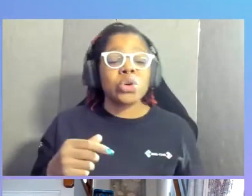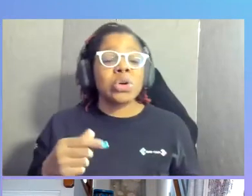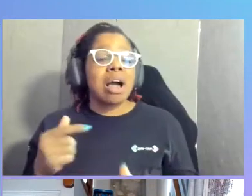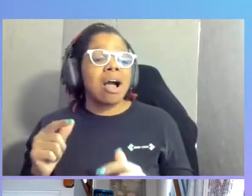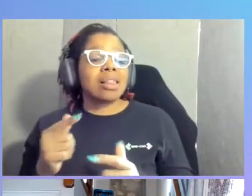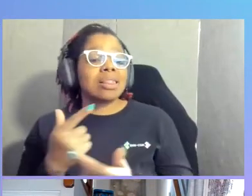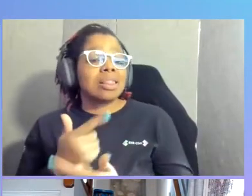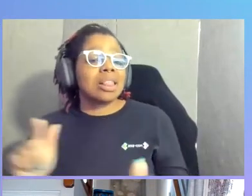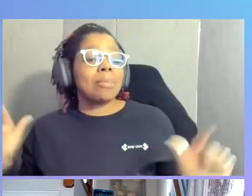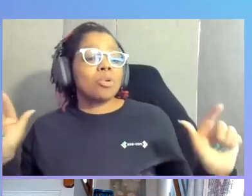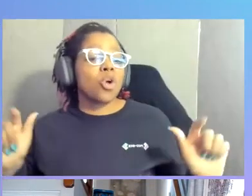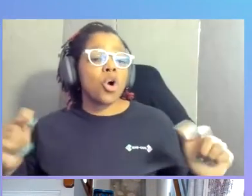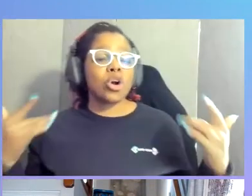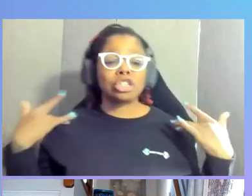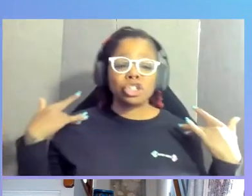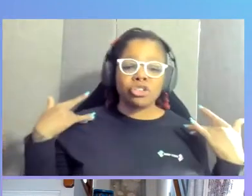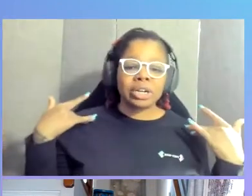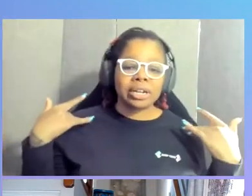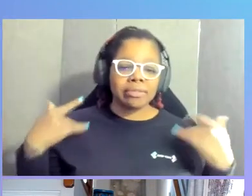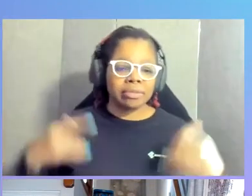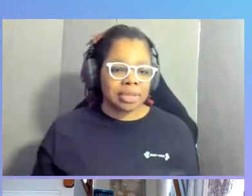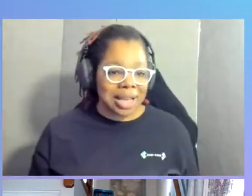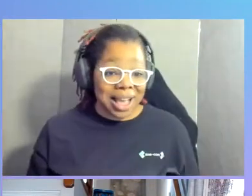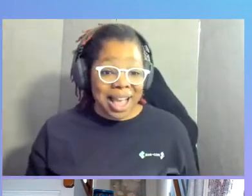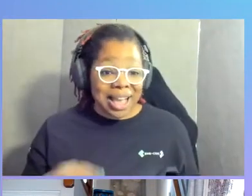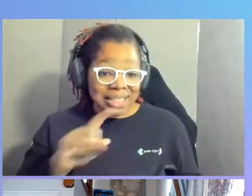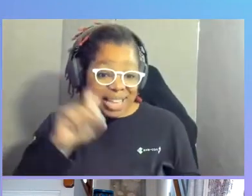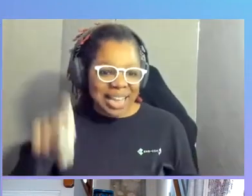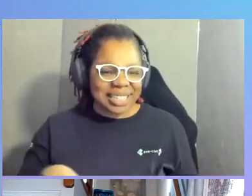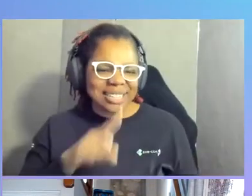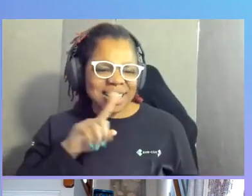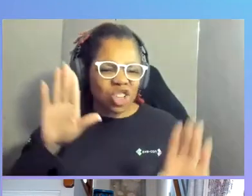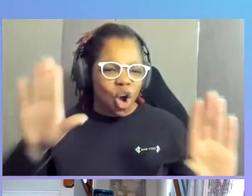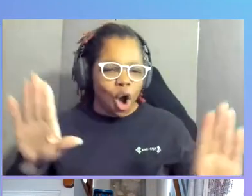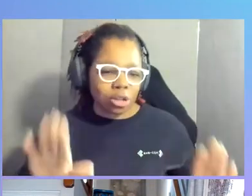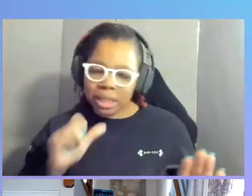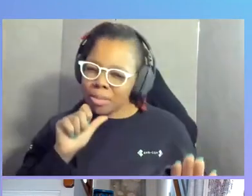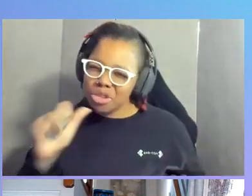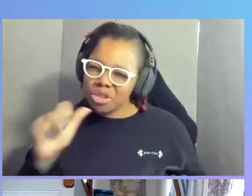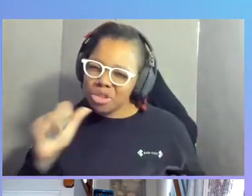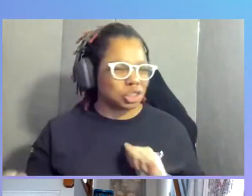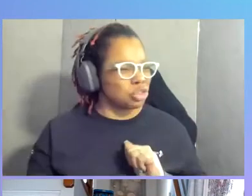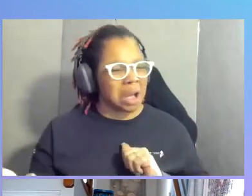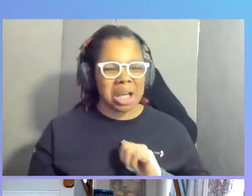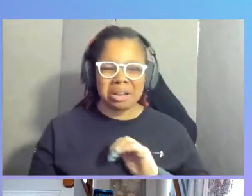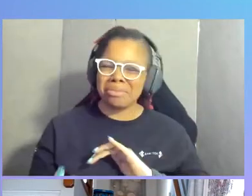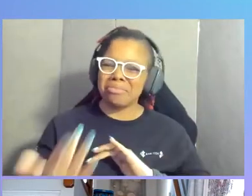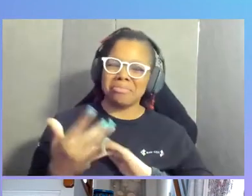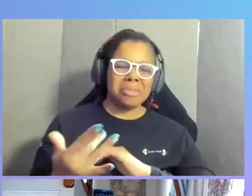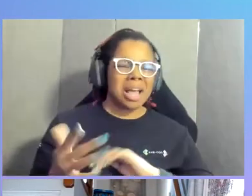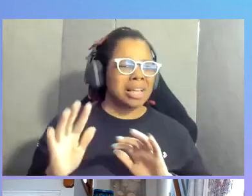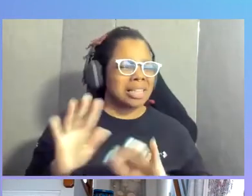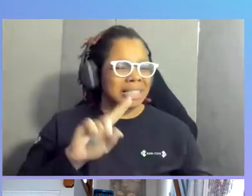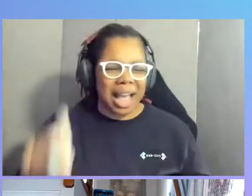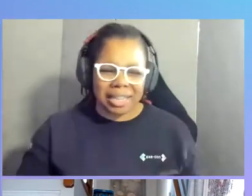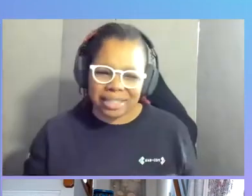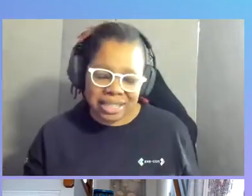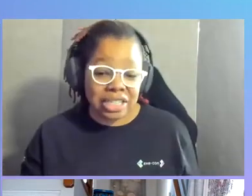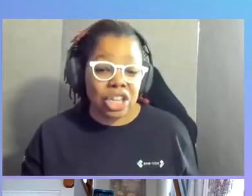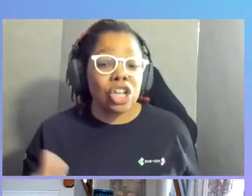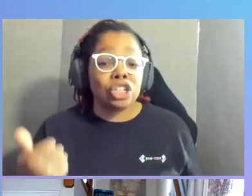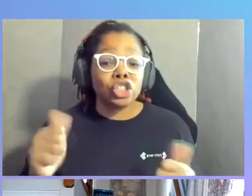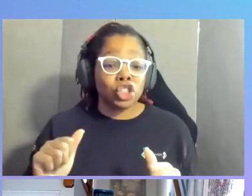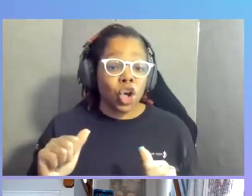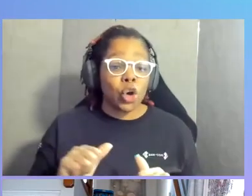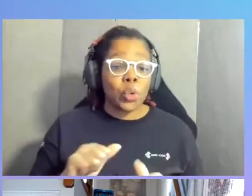conservative, Texas is awesome. Do not mess with Texas. So by aligning the act of littering